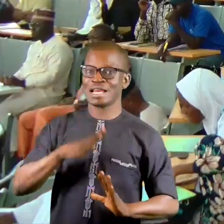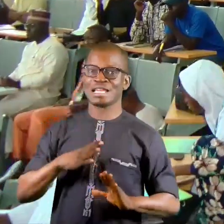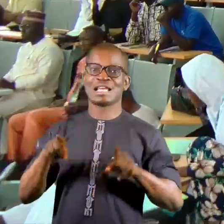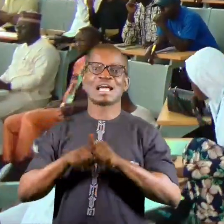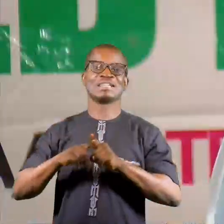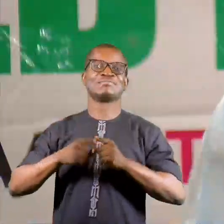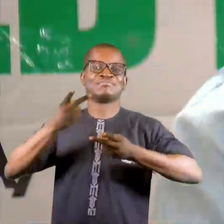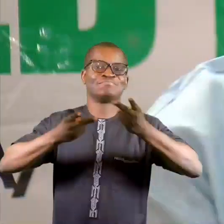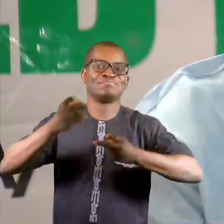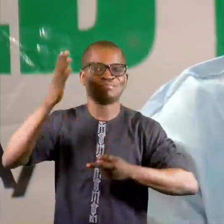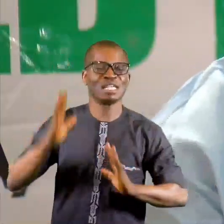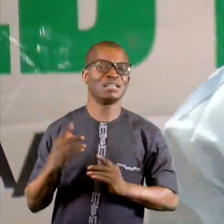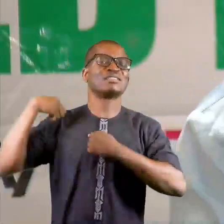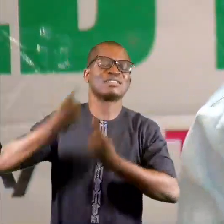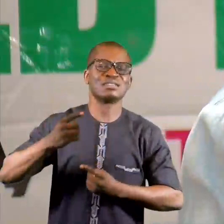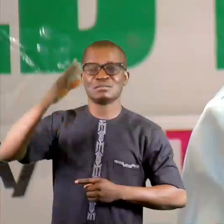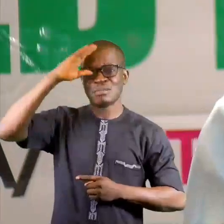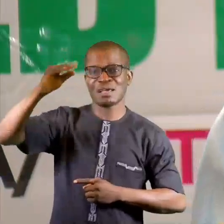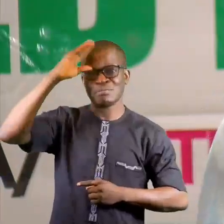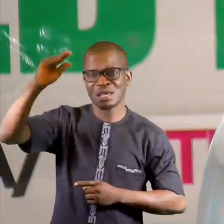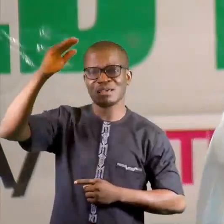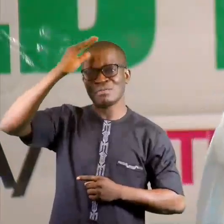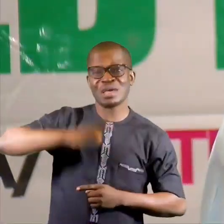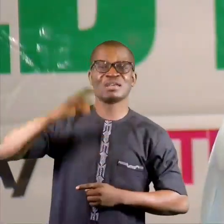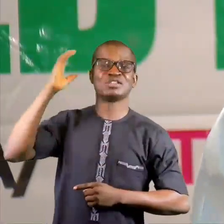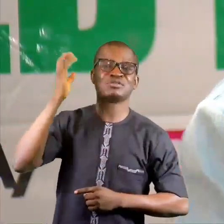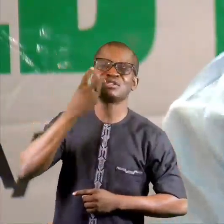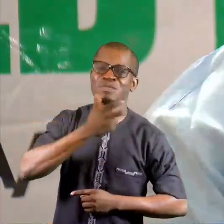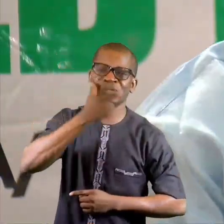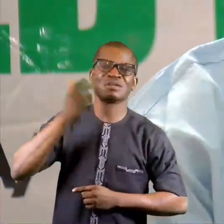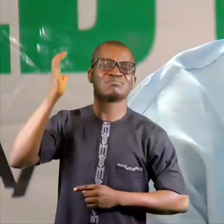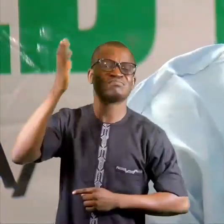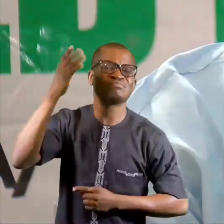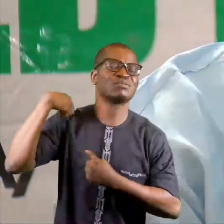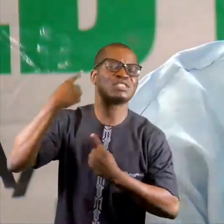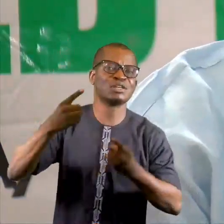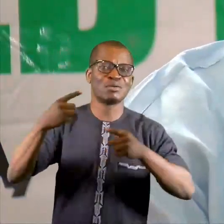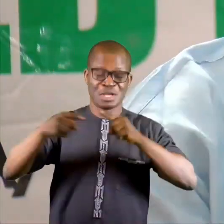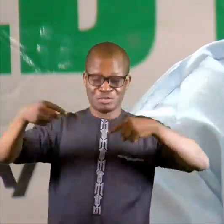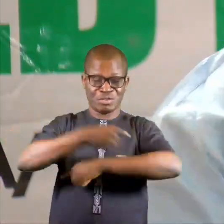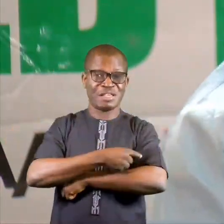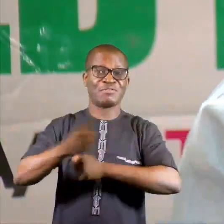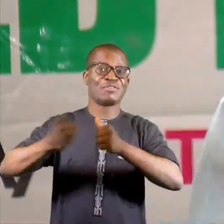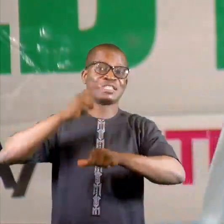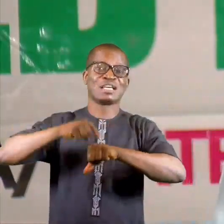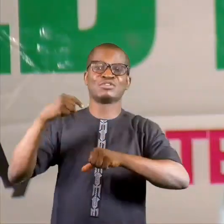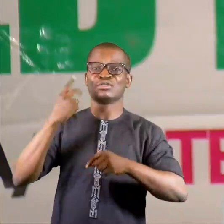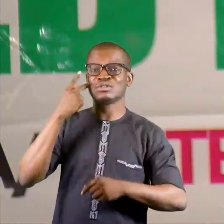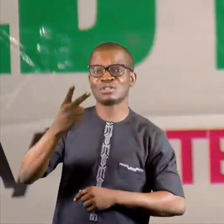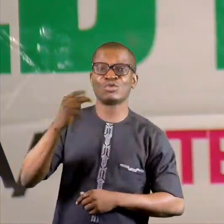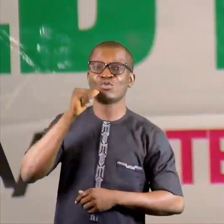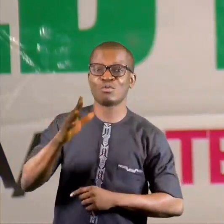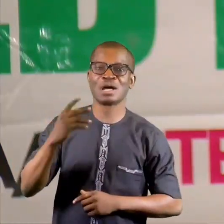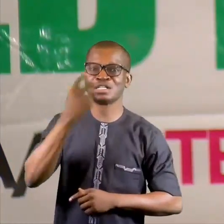our guest speaker. Because men have been speaking to women in this hall. So today is the first day in our series that we have a woman speak